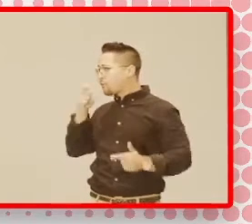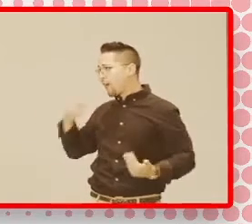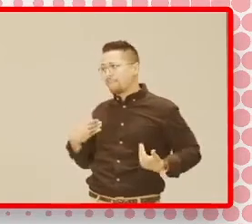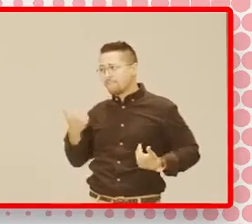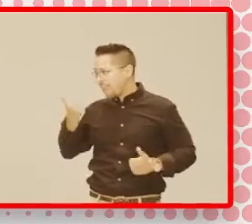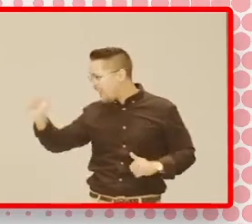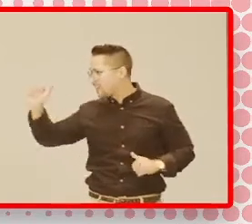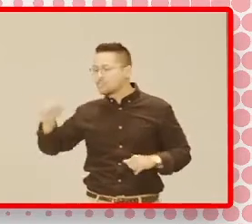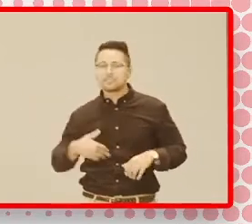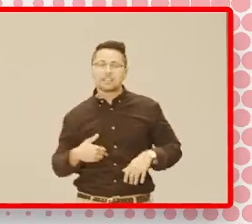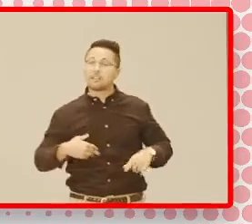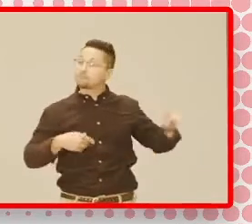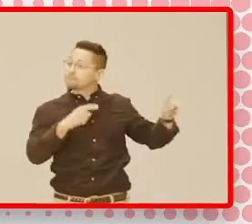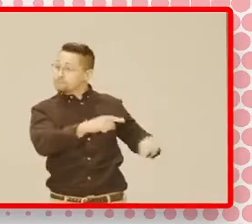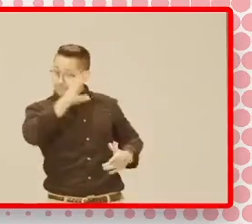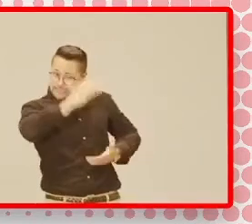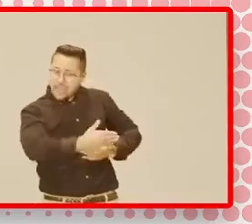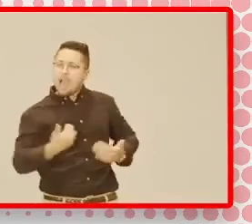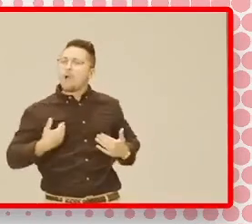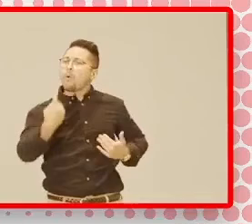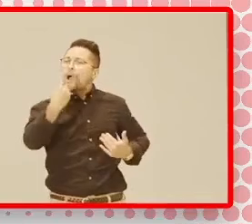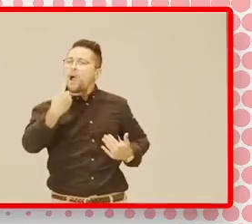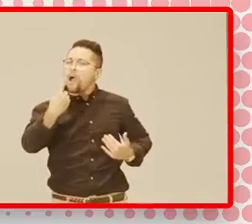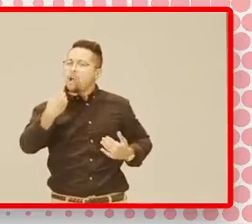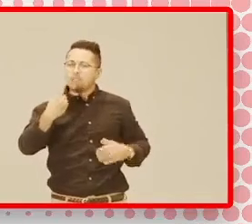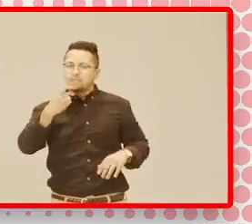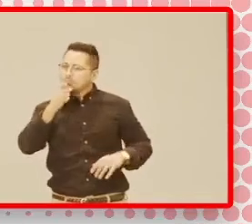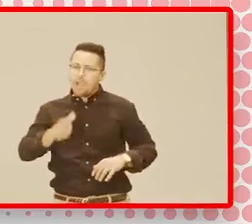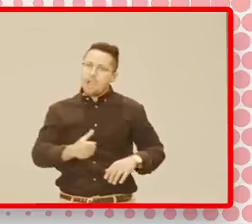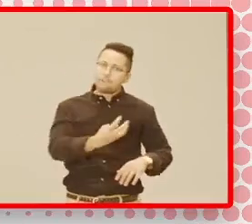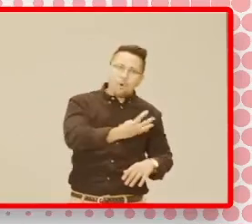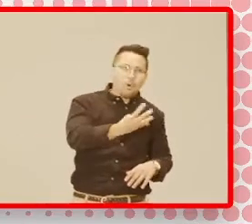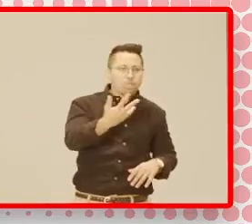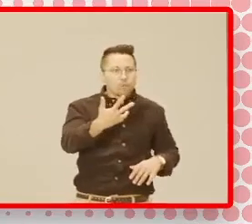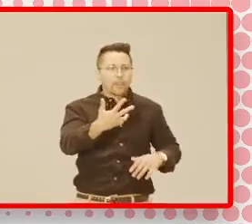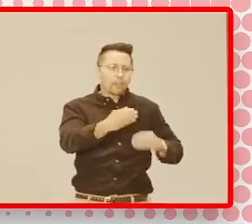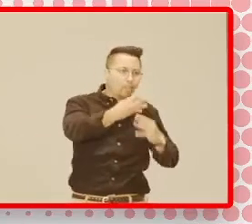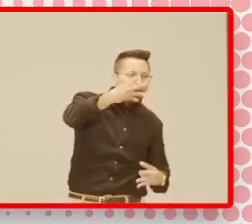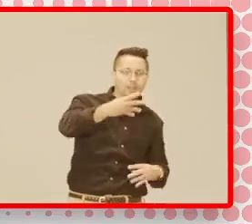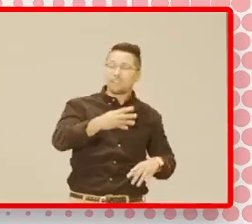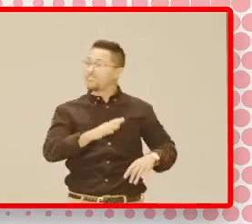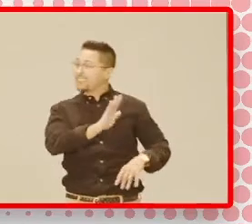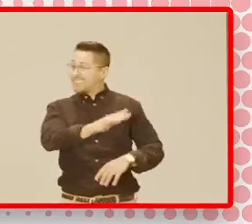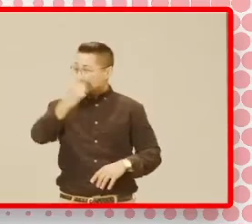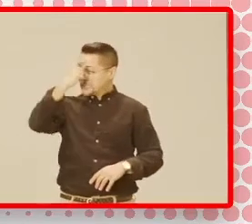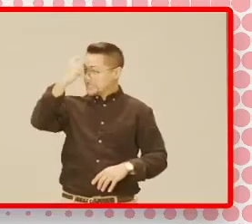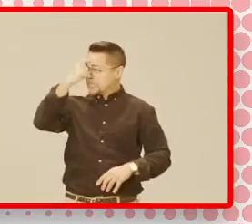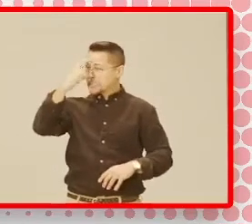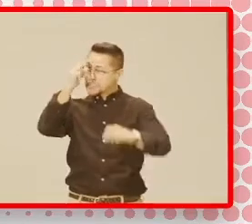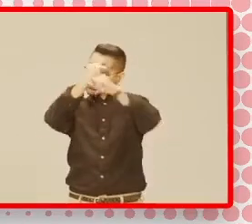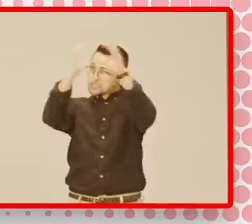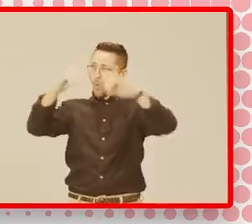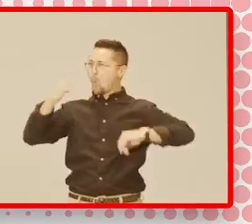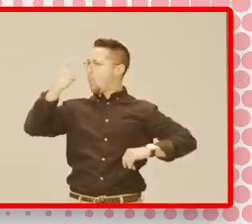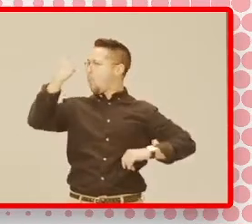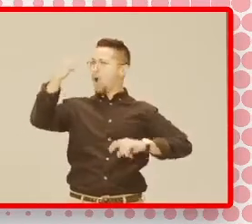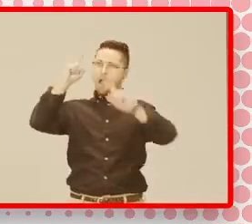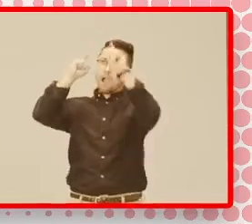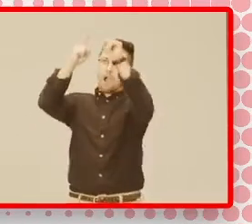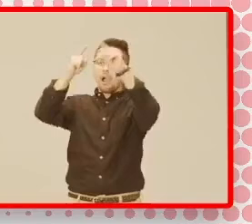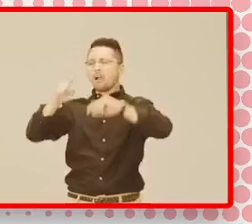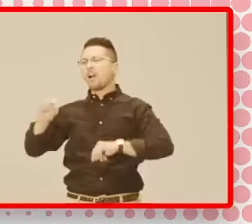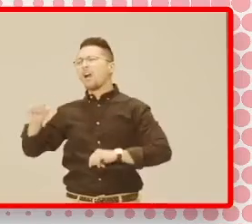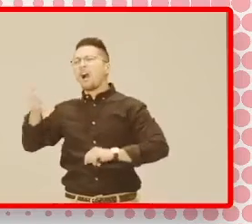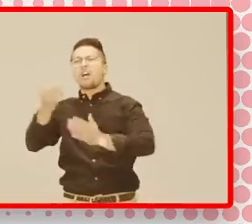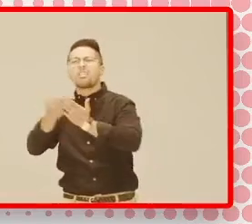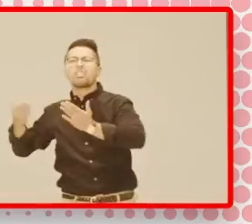Not 2, not 3, not 4, 1. In Chris's mind, there was only one goal. Everything else took second place and a